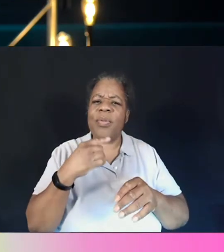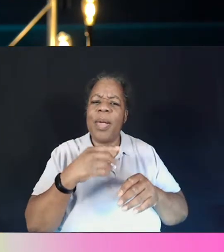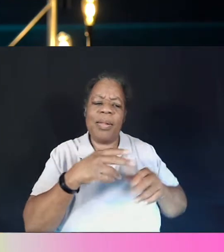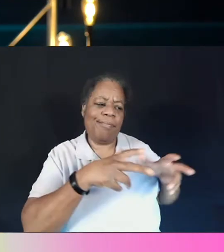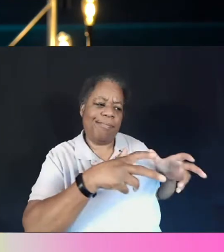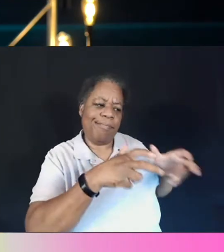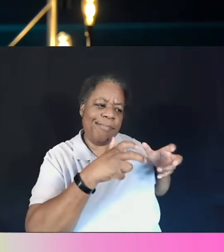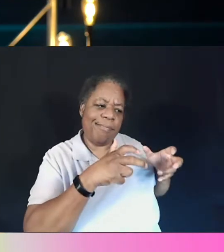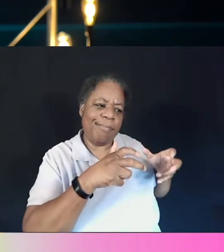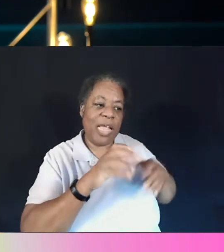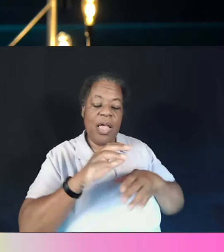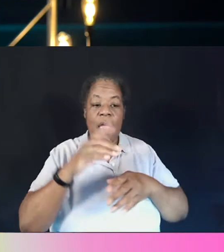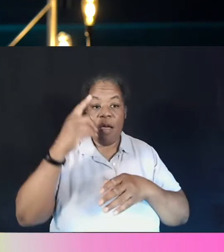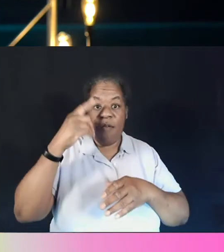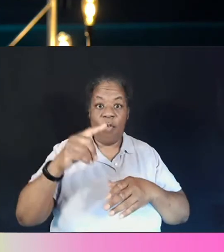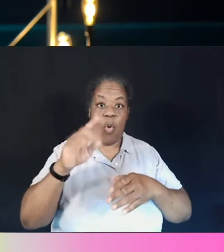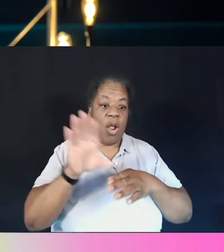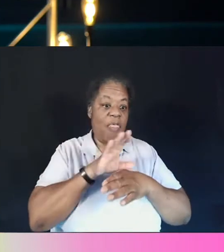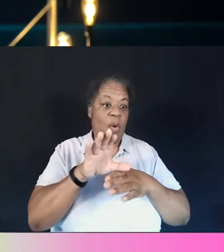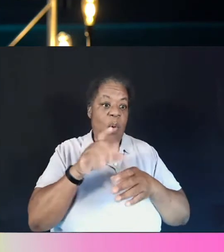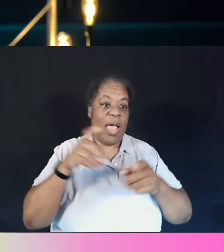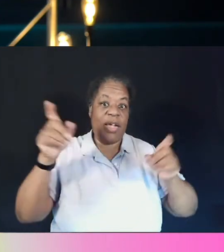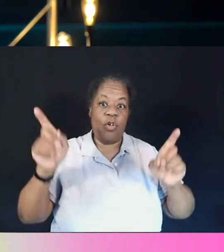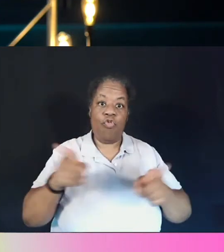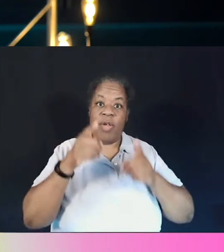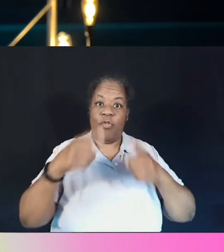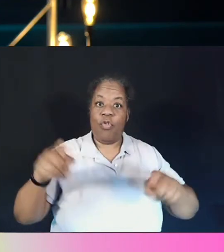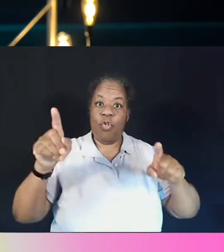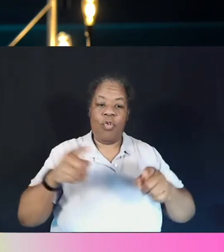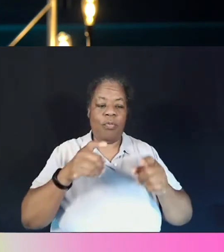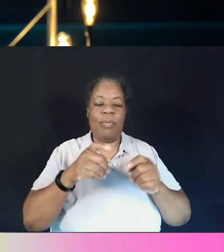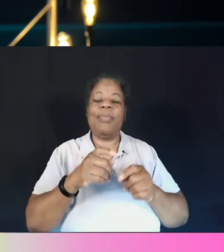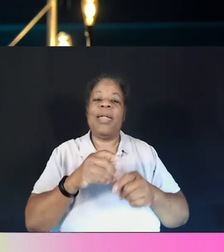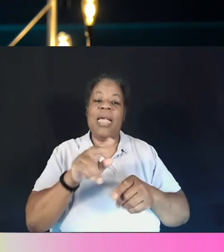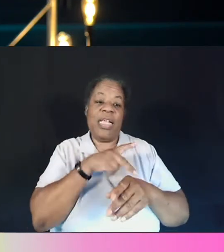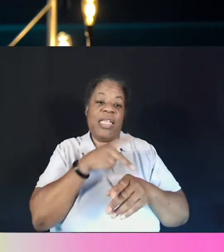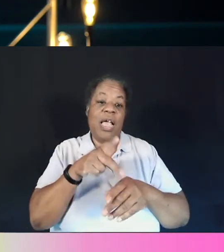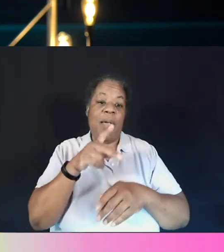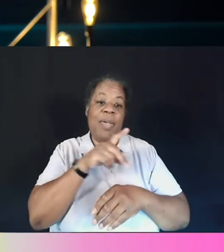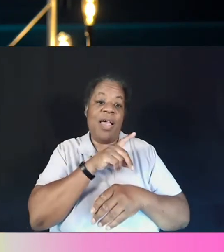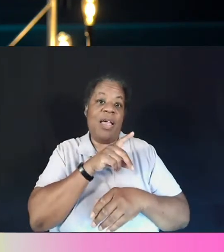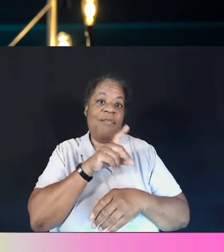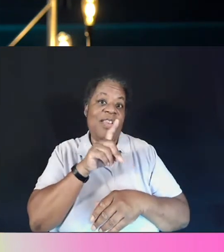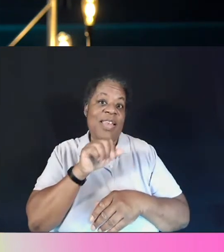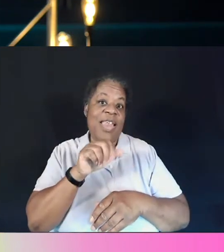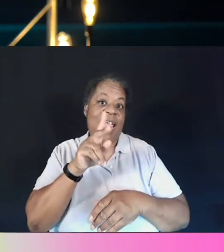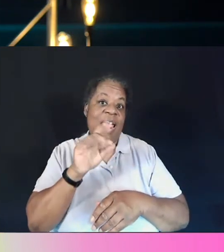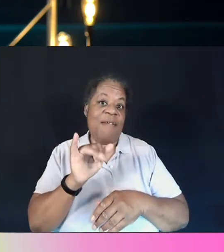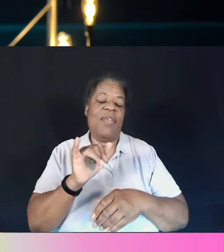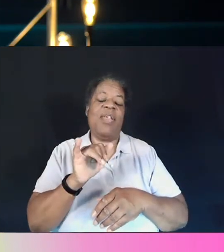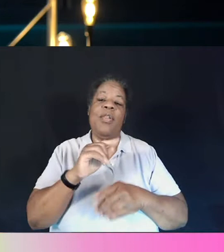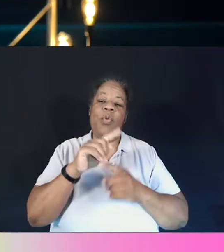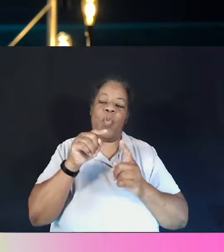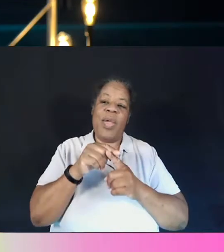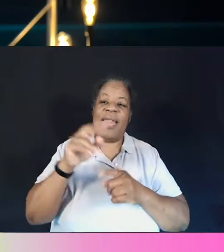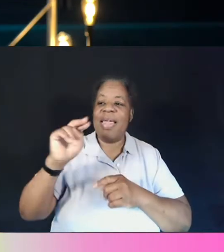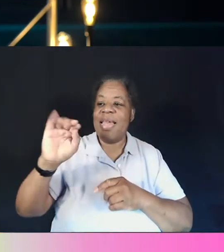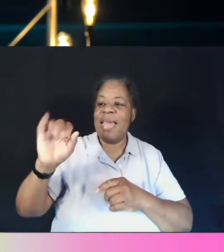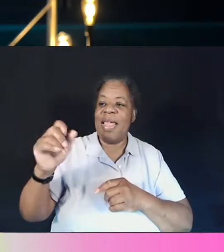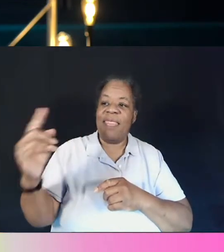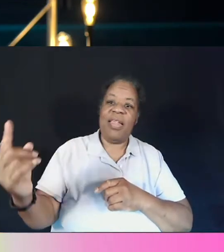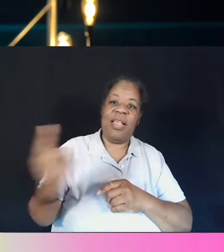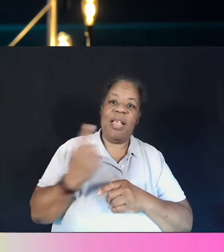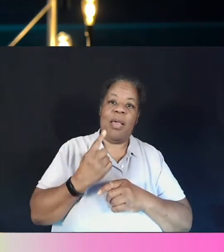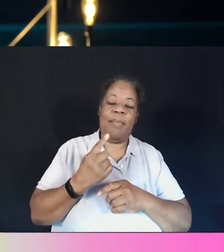choir director, a psalm of David regarding the time Nathan the prophet came to him after David committed adultery